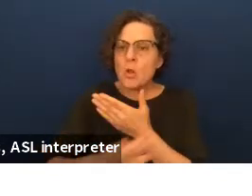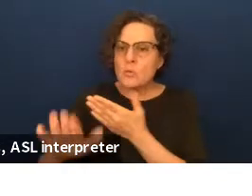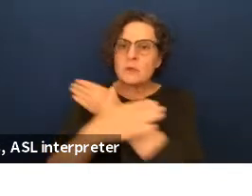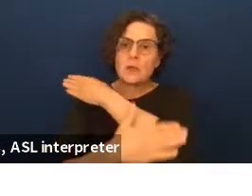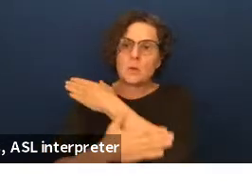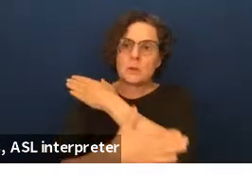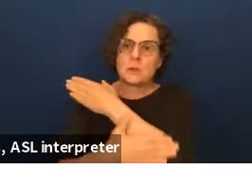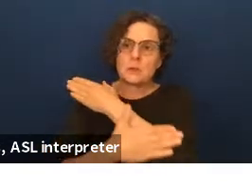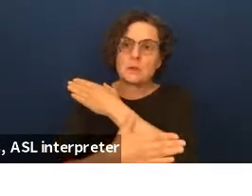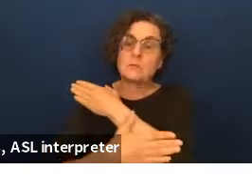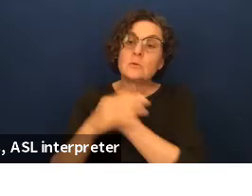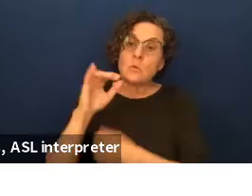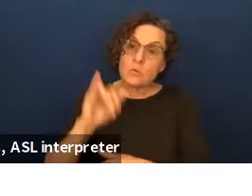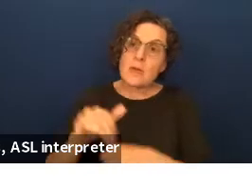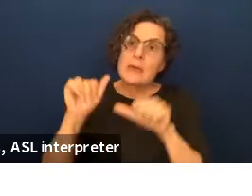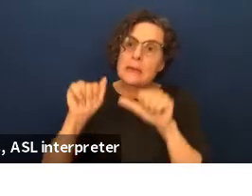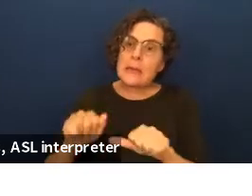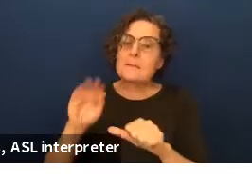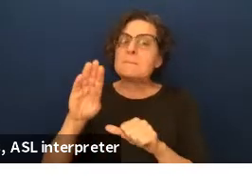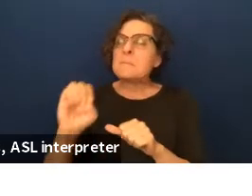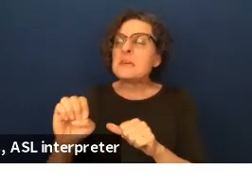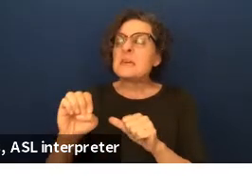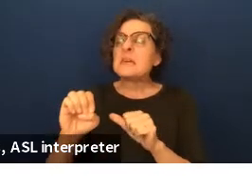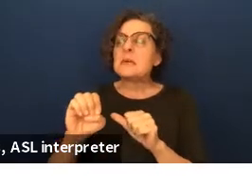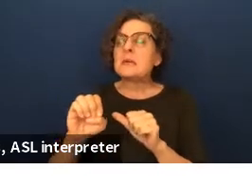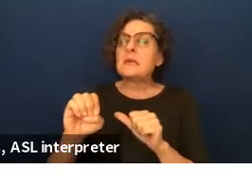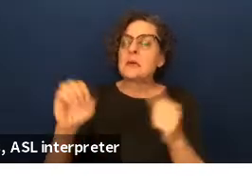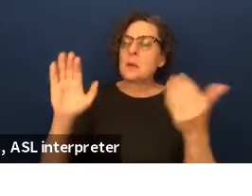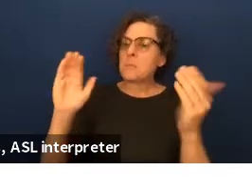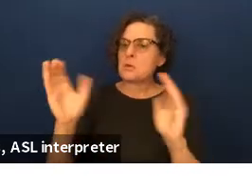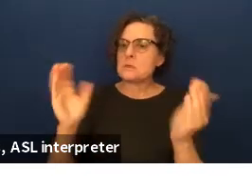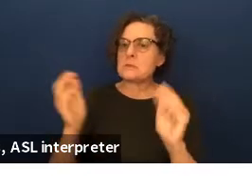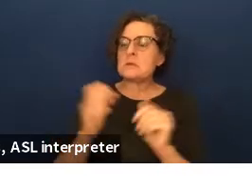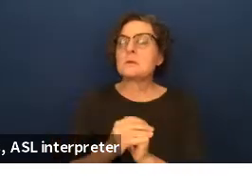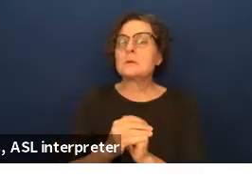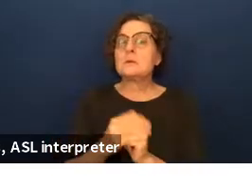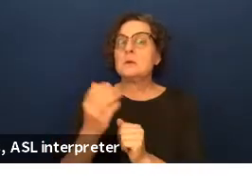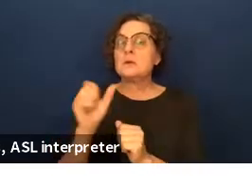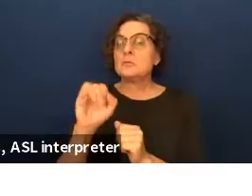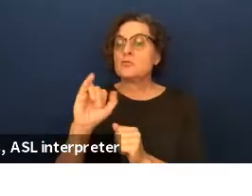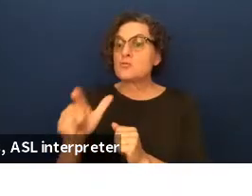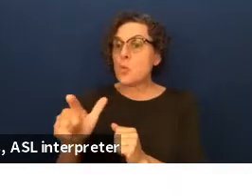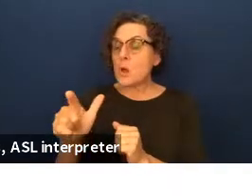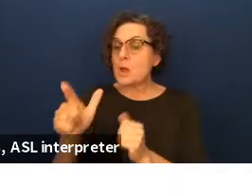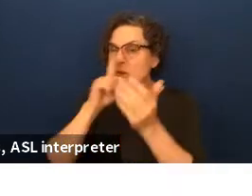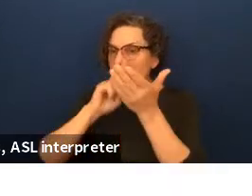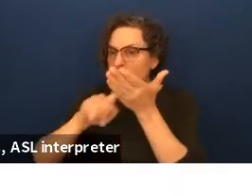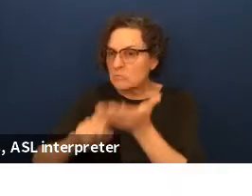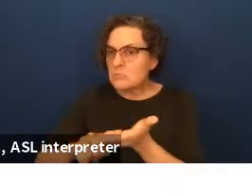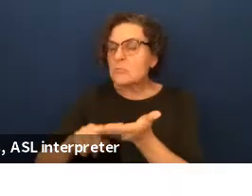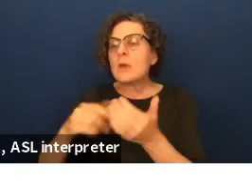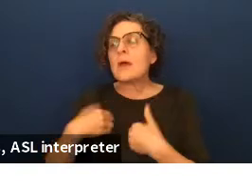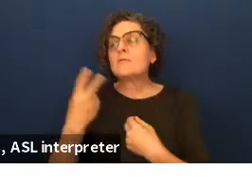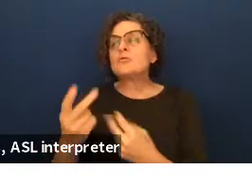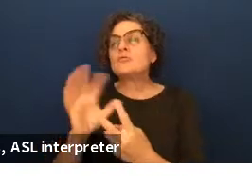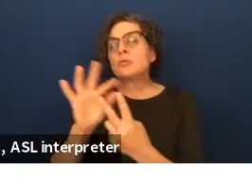as a background standard too. So as soil sampling, you'll be given kind of two choices and be able to